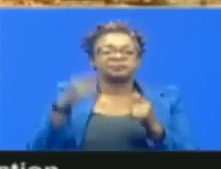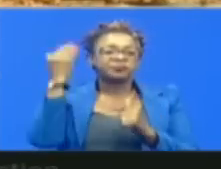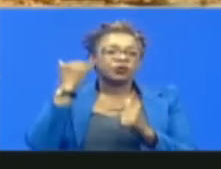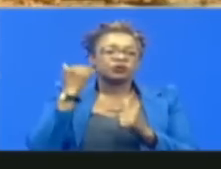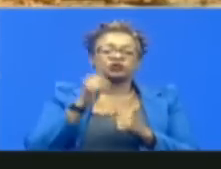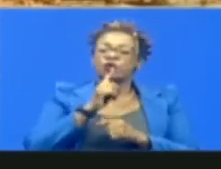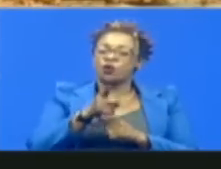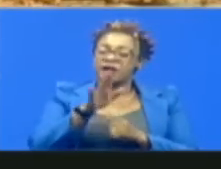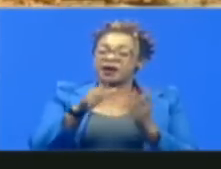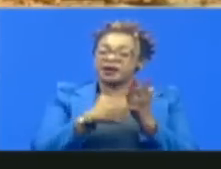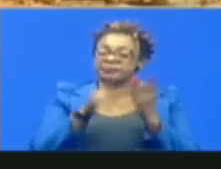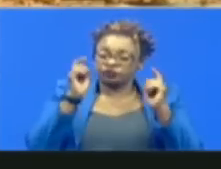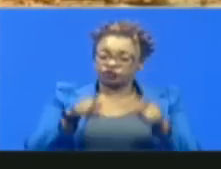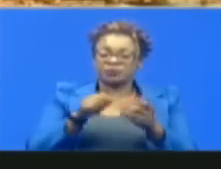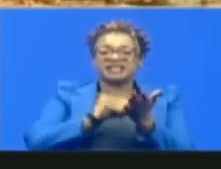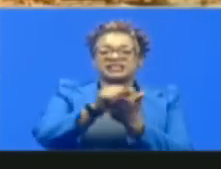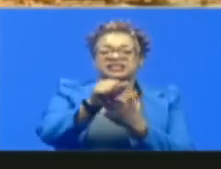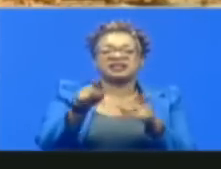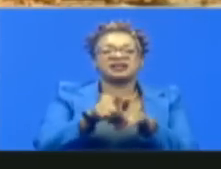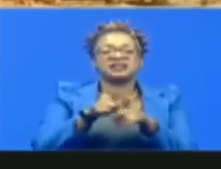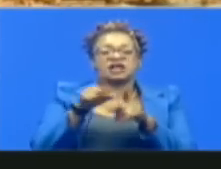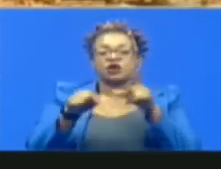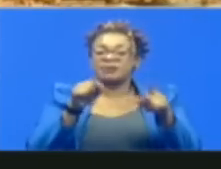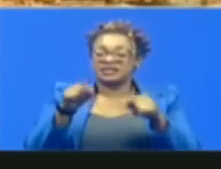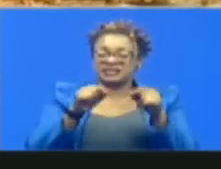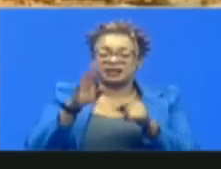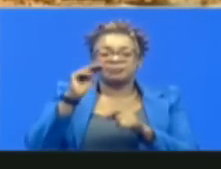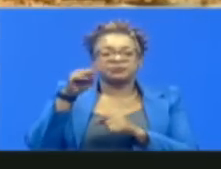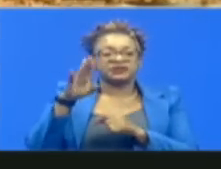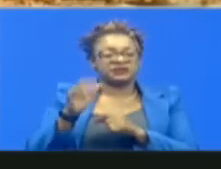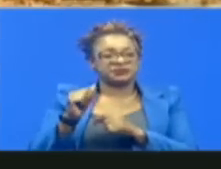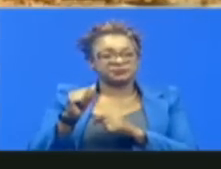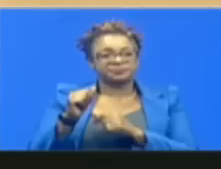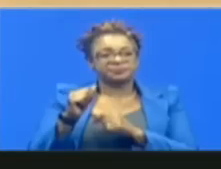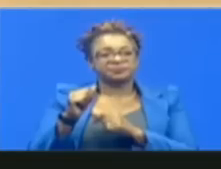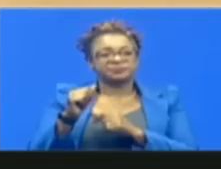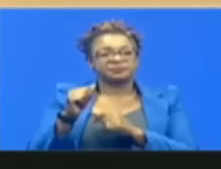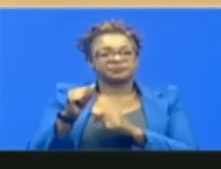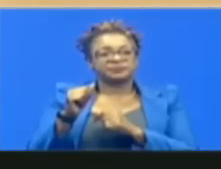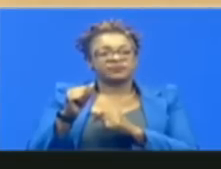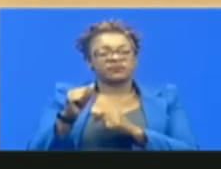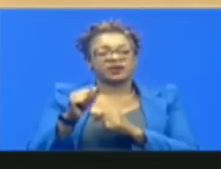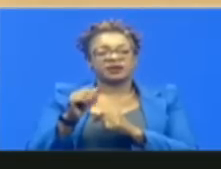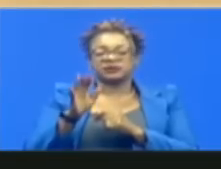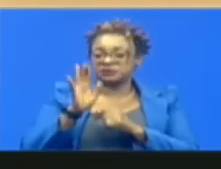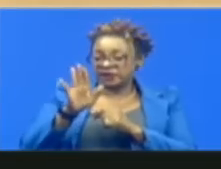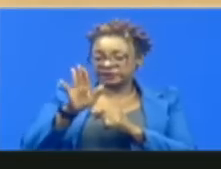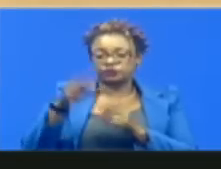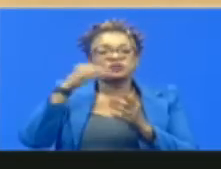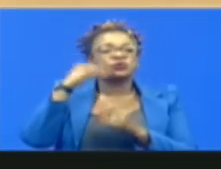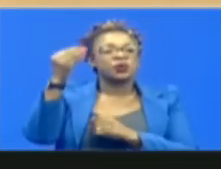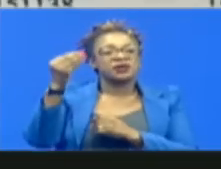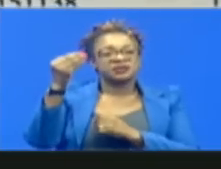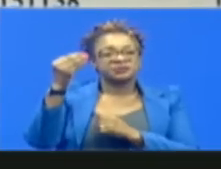her name to be gazetted as a nominated member of the Nairobi County Assembly and her to be sworn